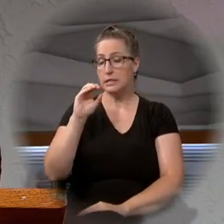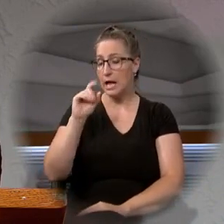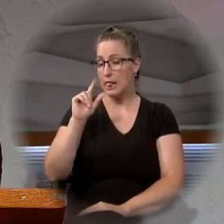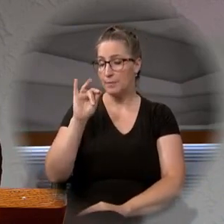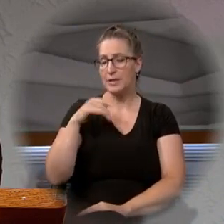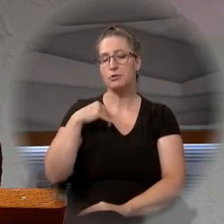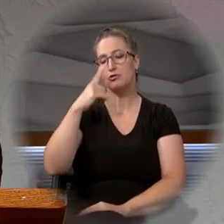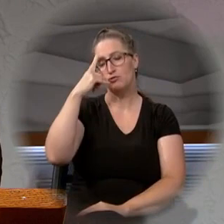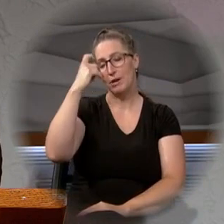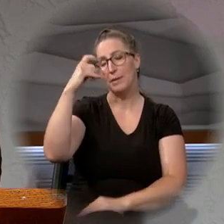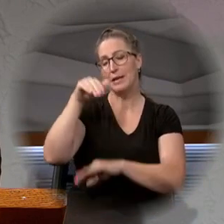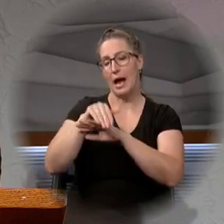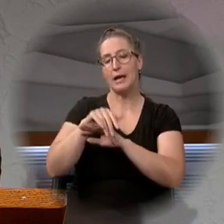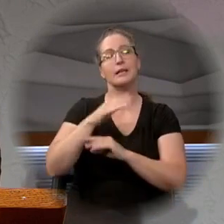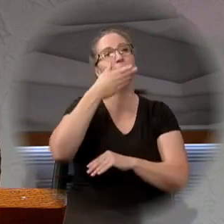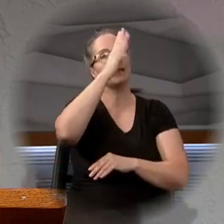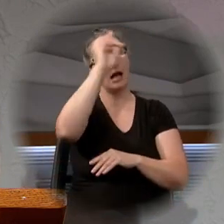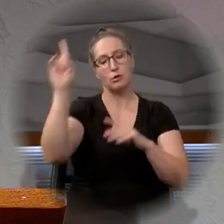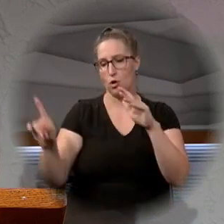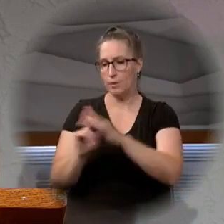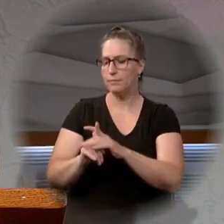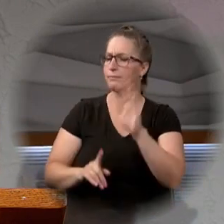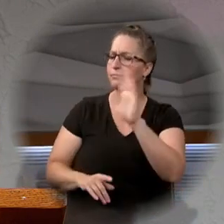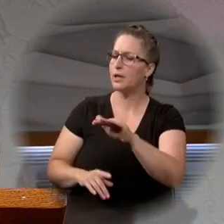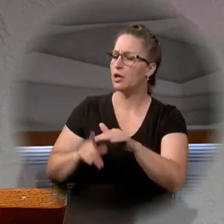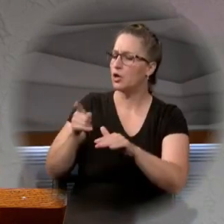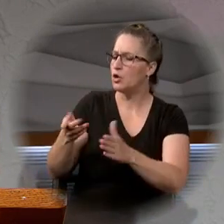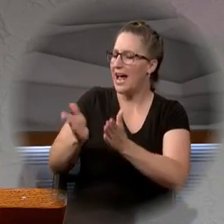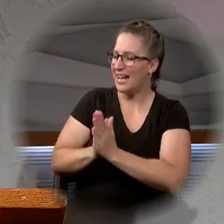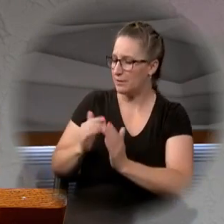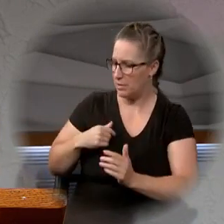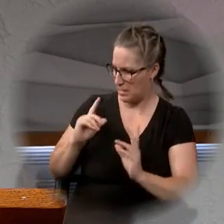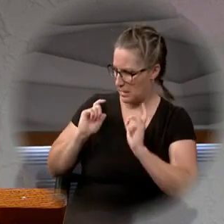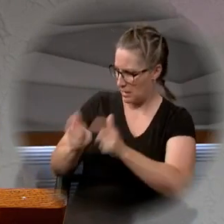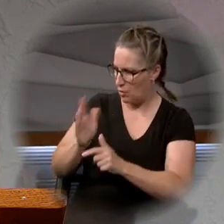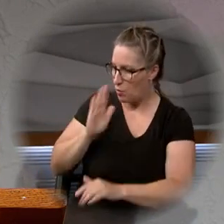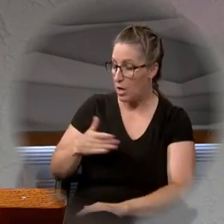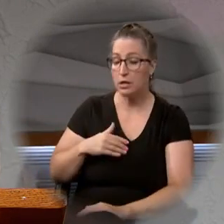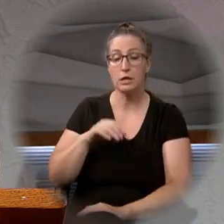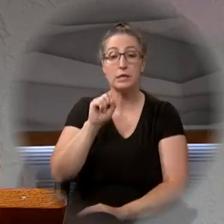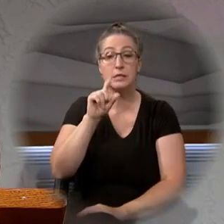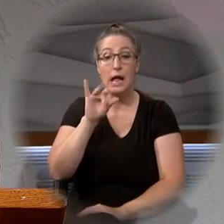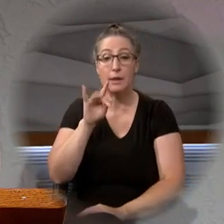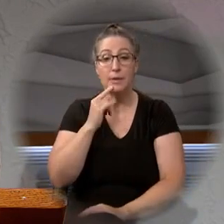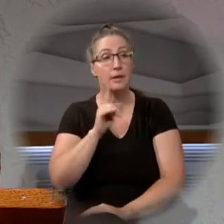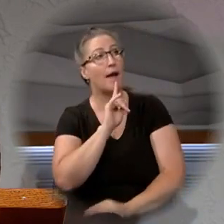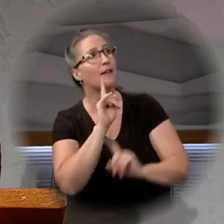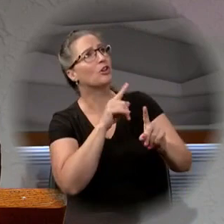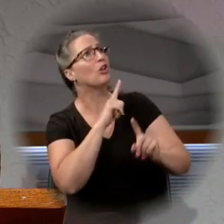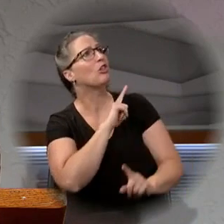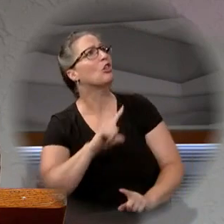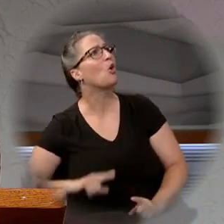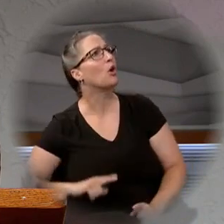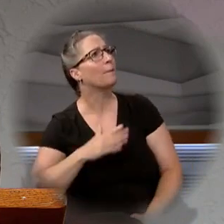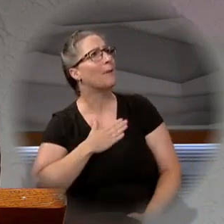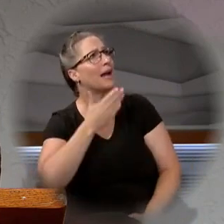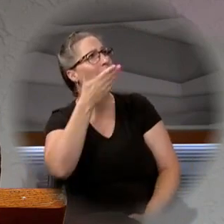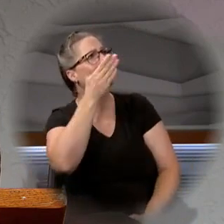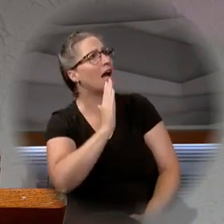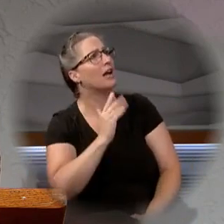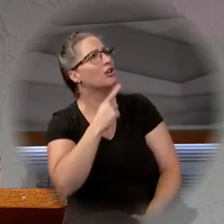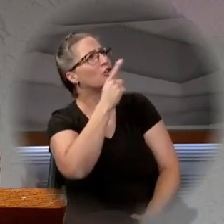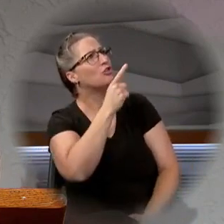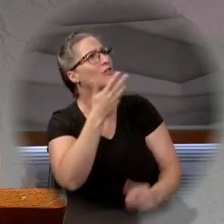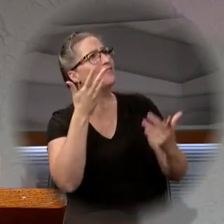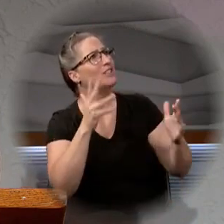said, "Ask something of me, and I will give it to you." Solomon answered, "O Lord, my God,